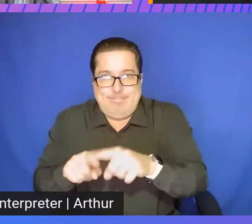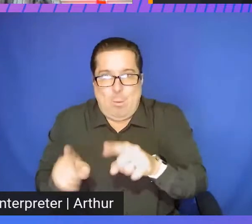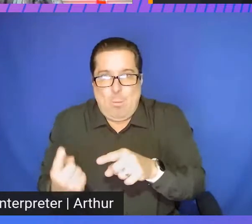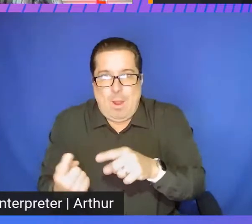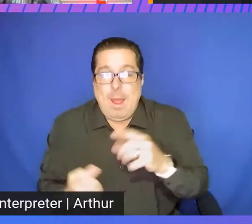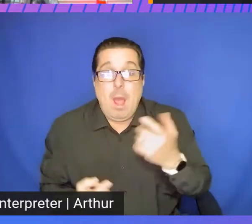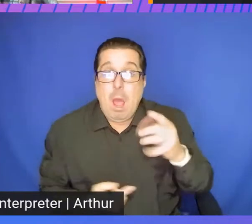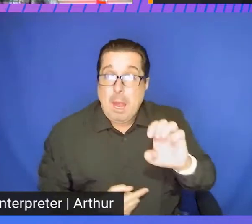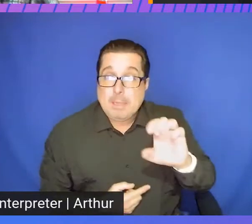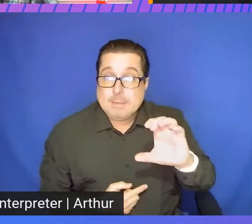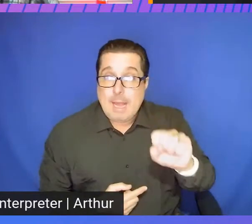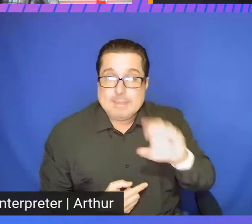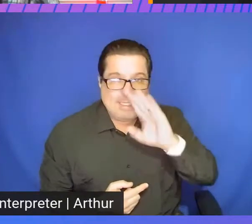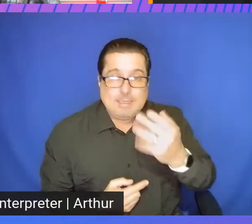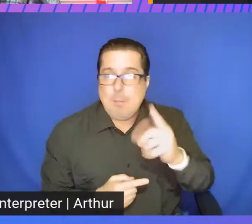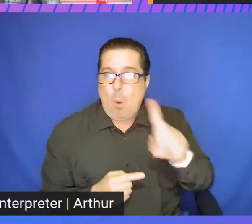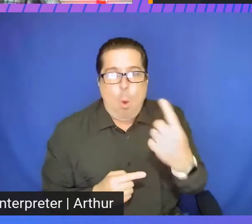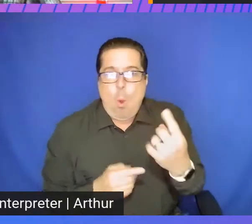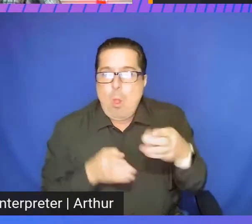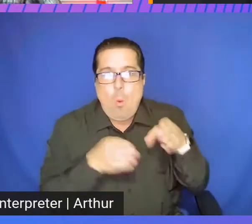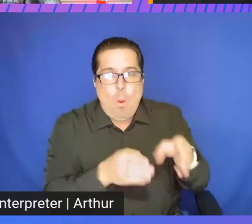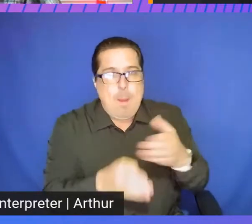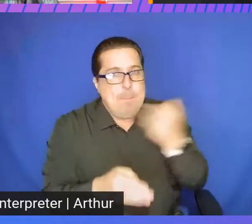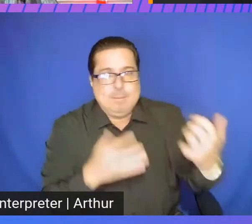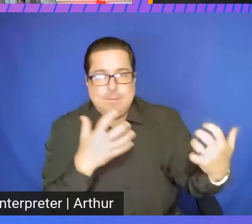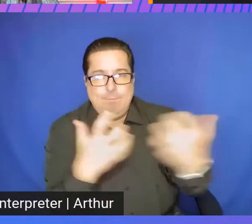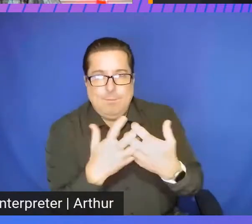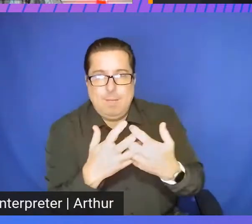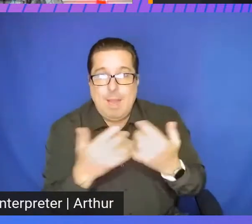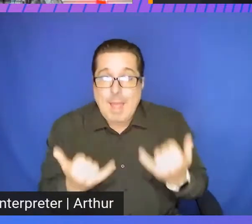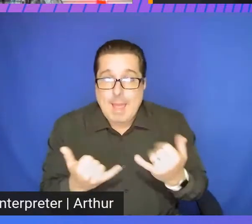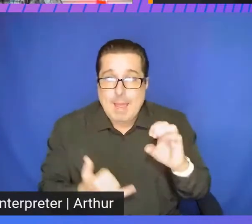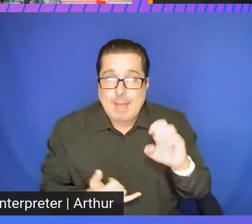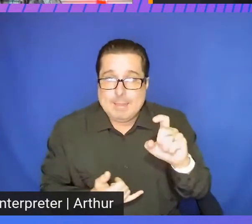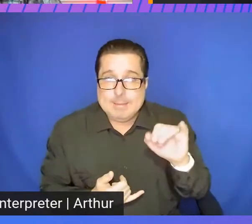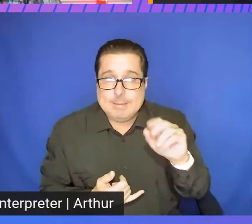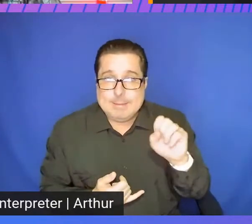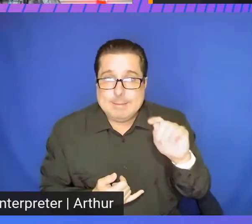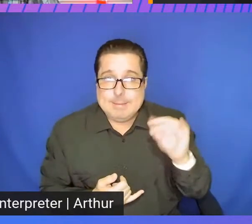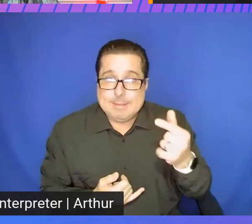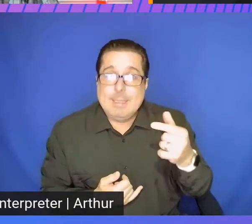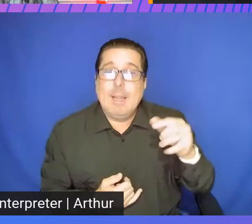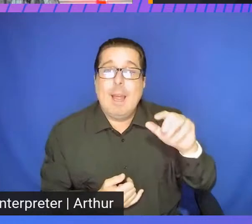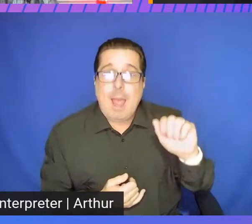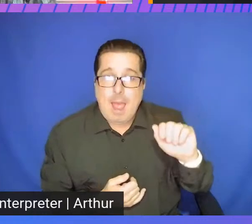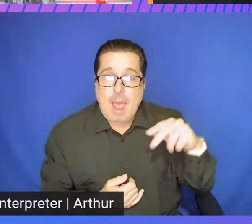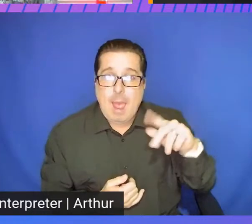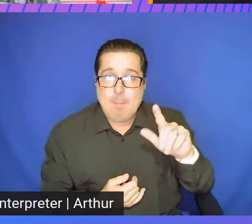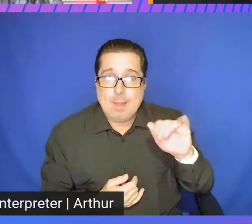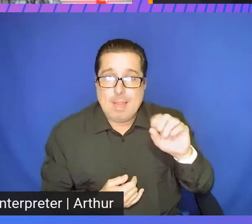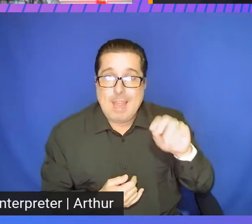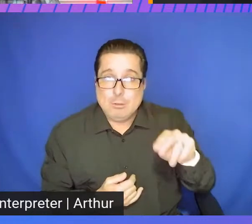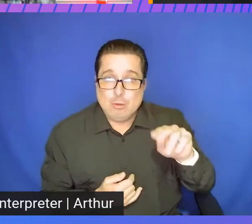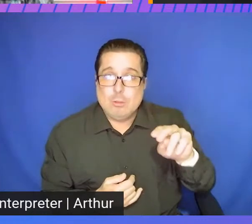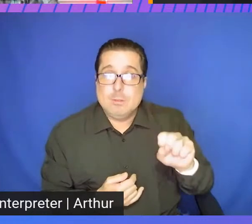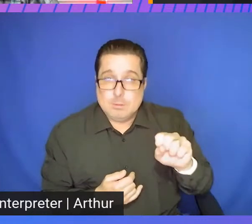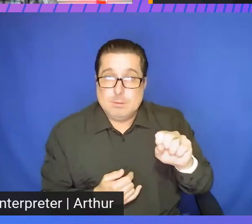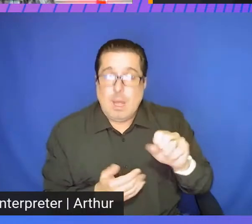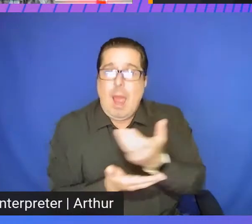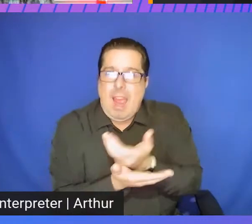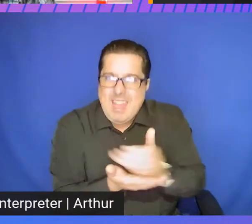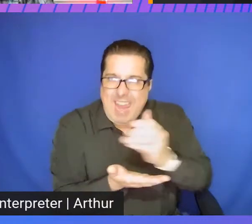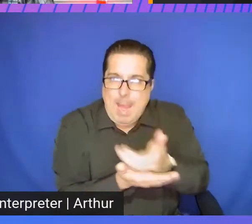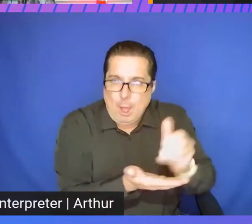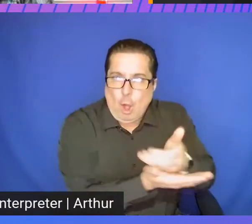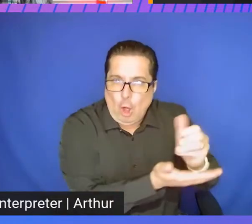fit. ECS allowed us to take existing applications, containerize them, and then hide away a lot